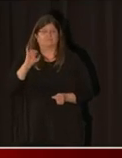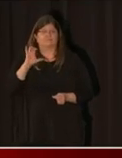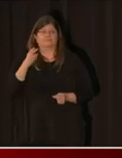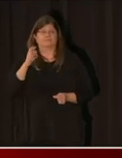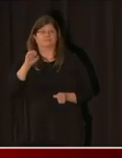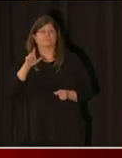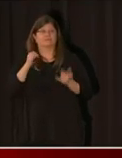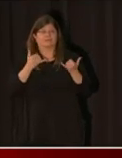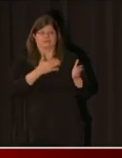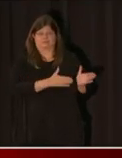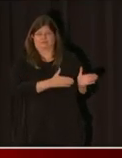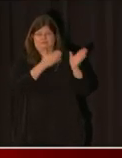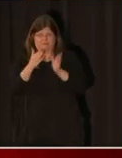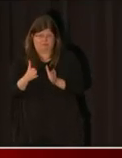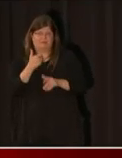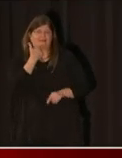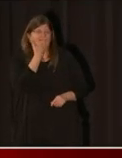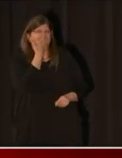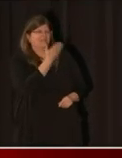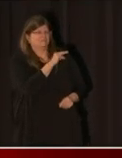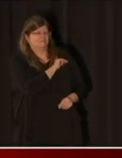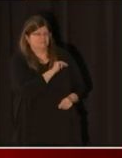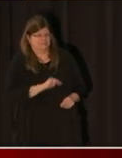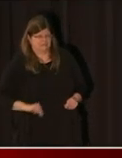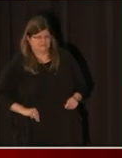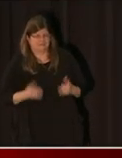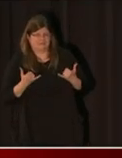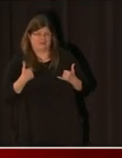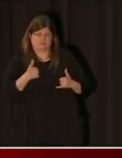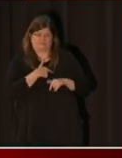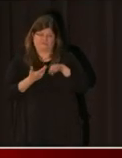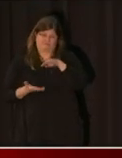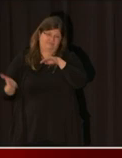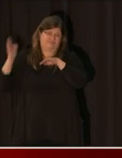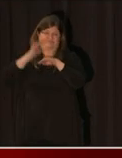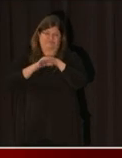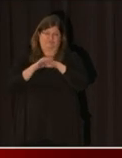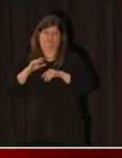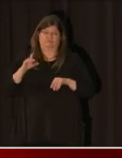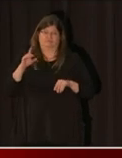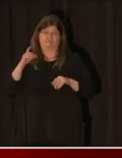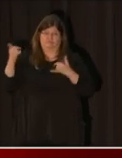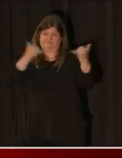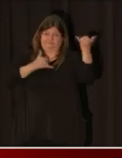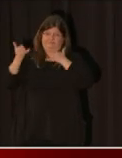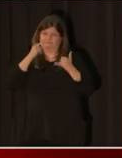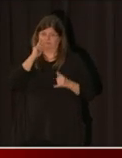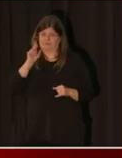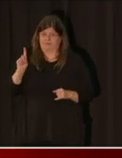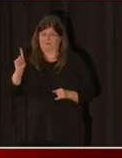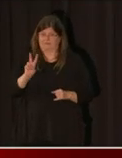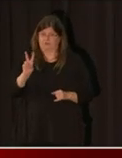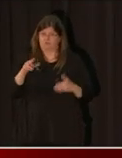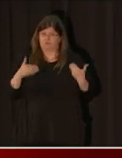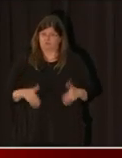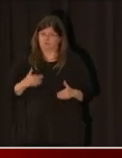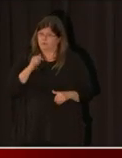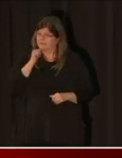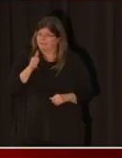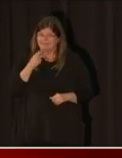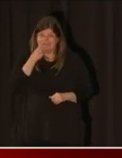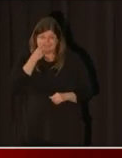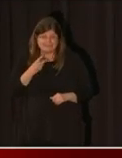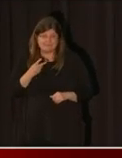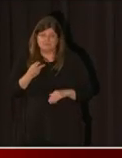and globally, we have seen an increase in calls for domestic violence. Thankfully, we've not seen a similar significant increase in requests for services or reports